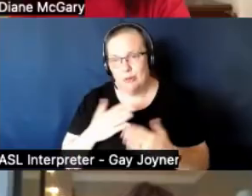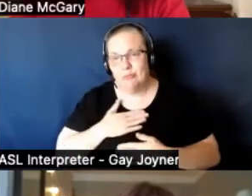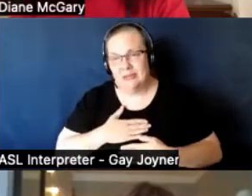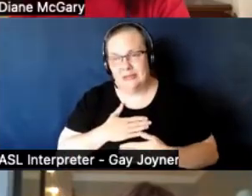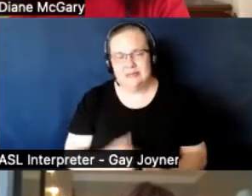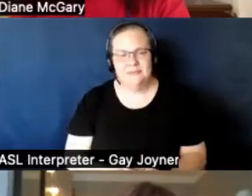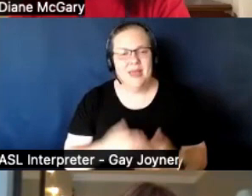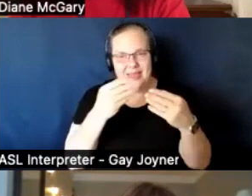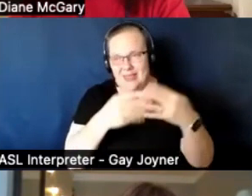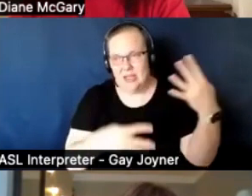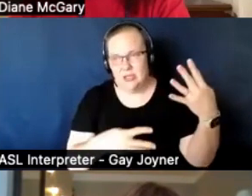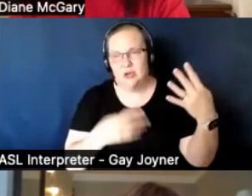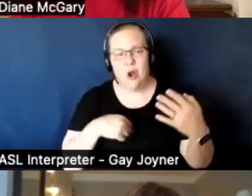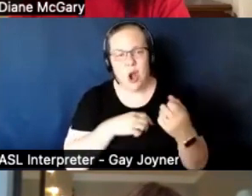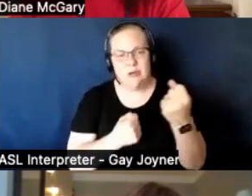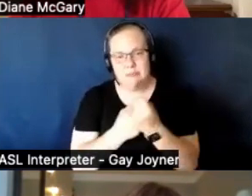And here they are.